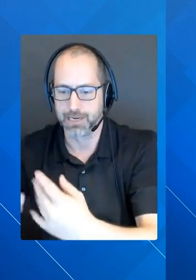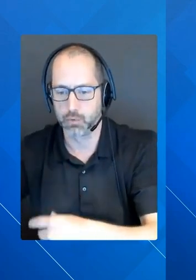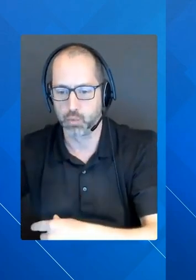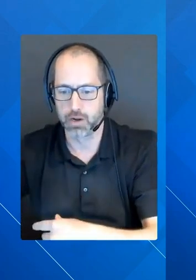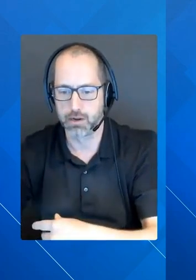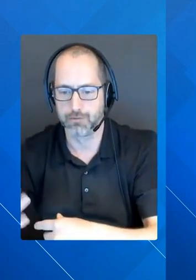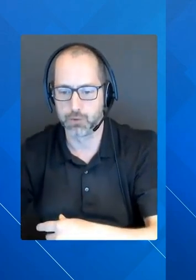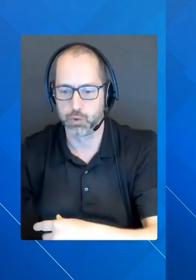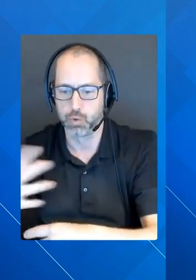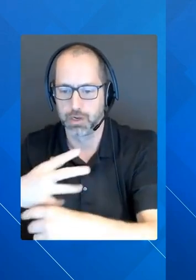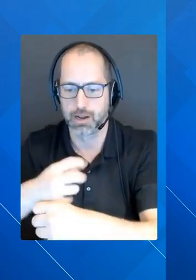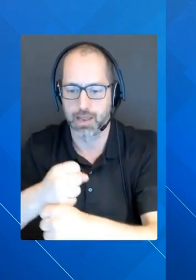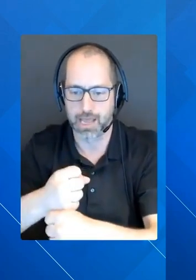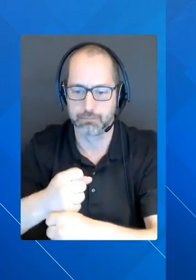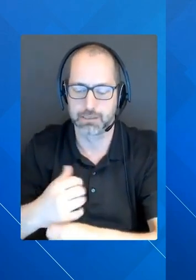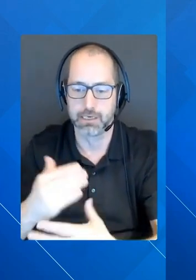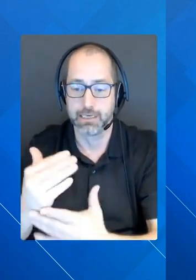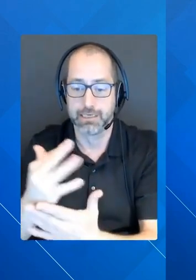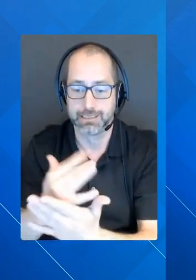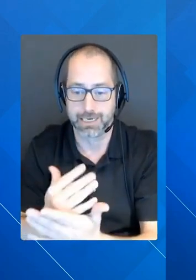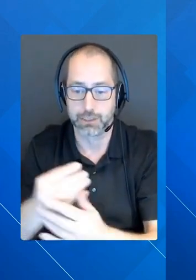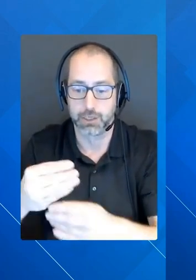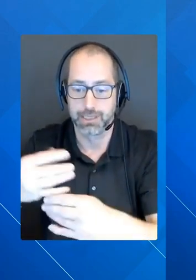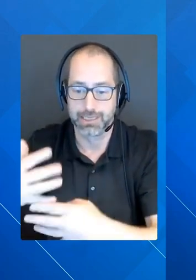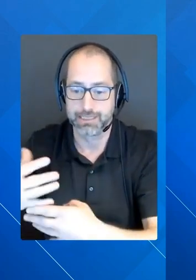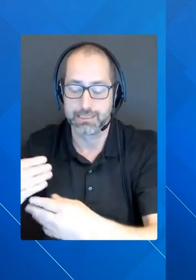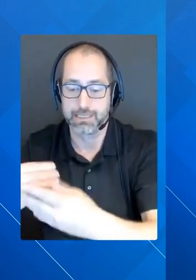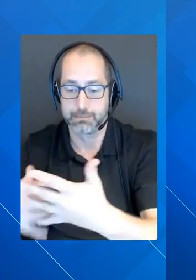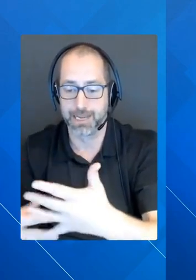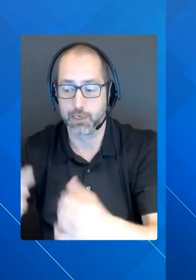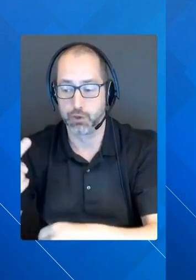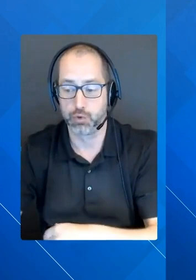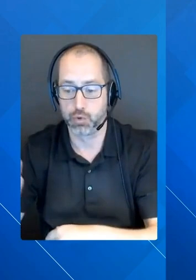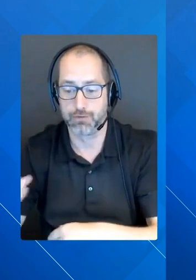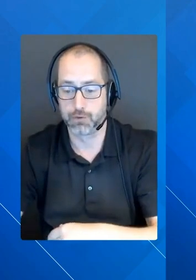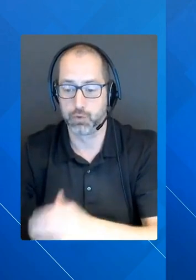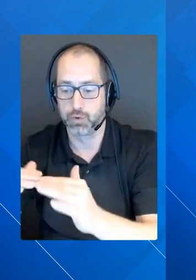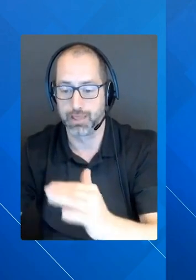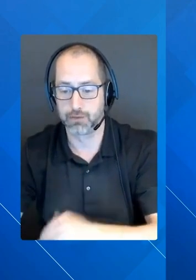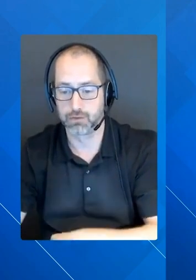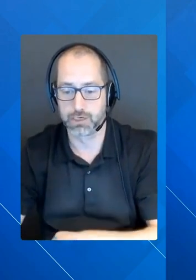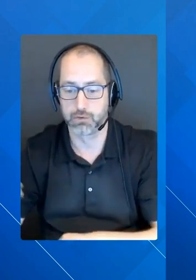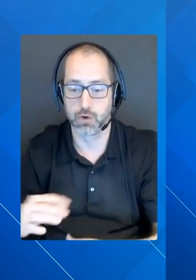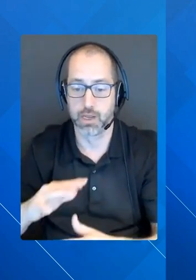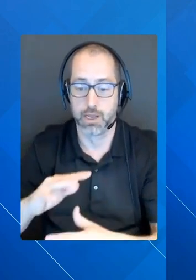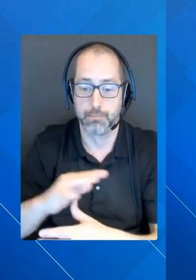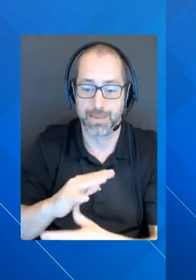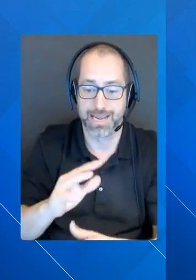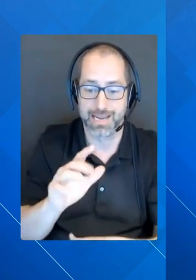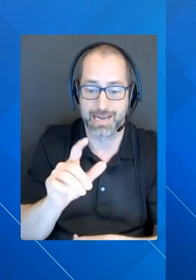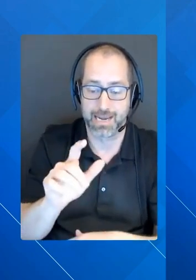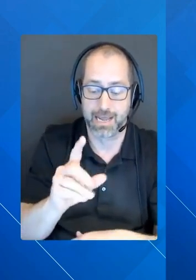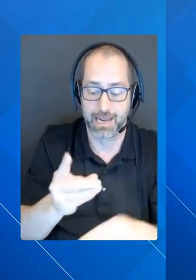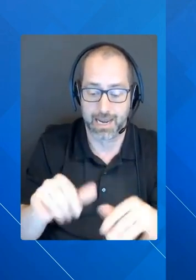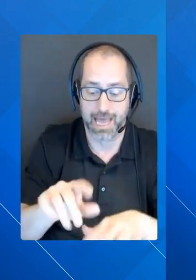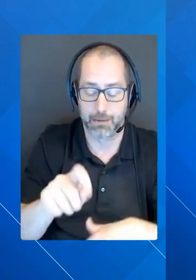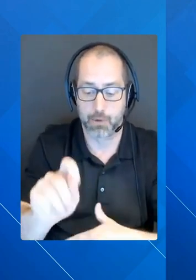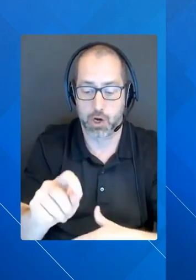Collapsed. Session list expanded 2 of 2 level 0. Main landmark session list heading level